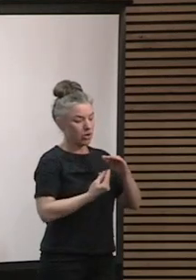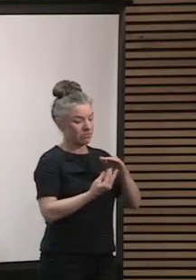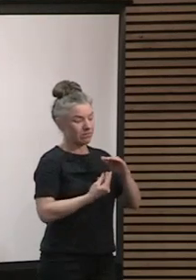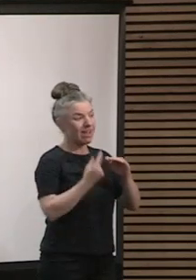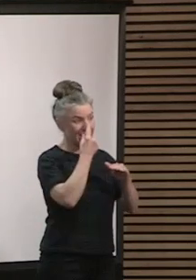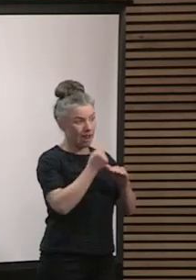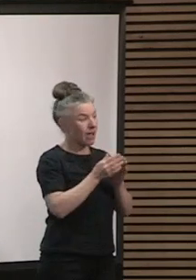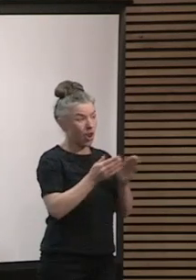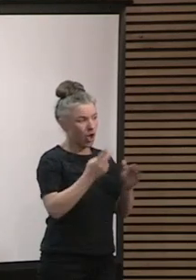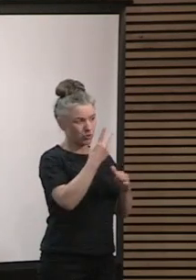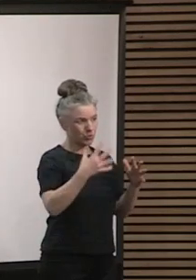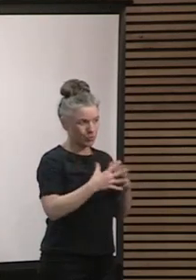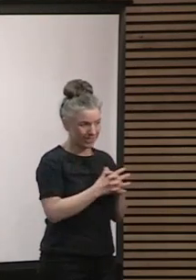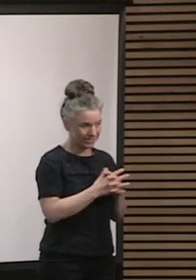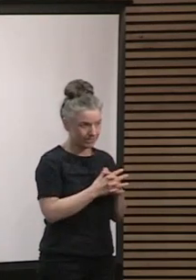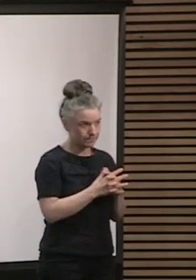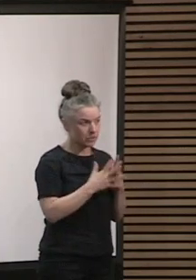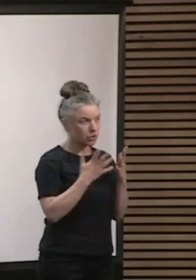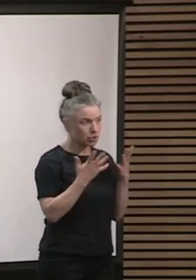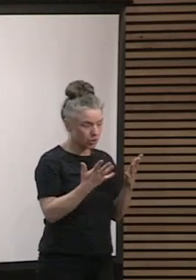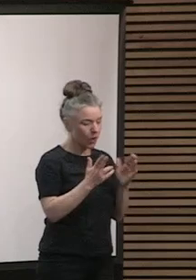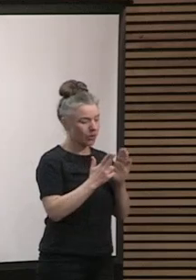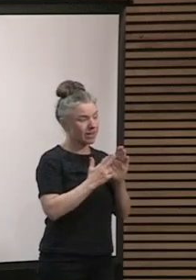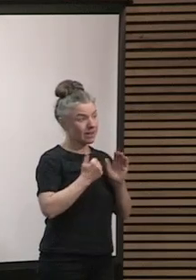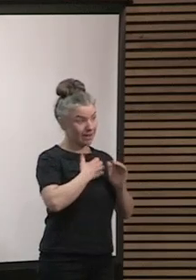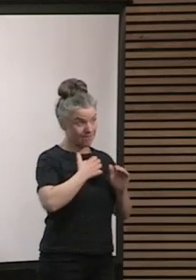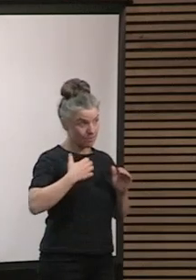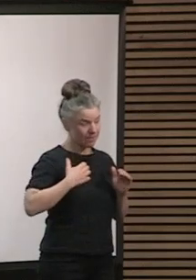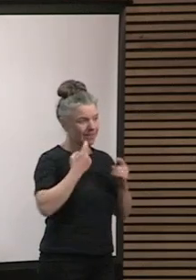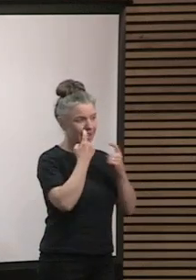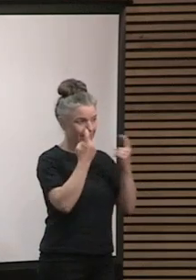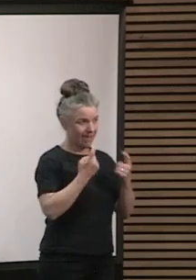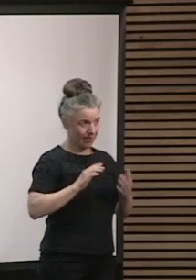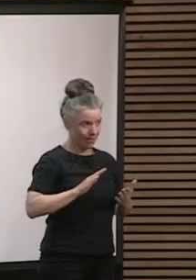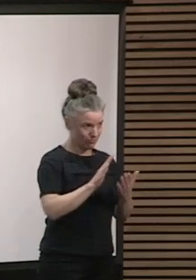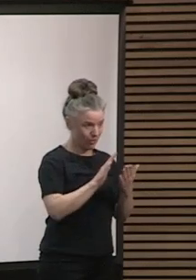so, in keeping with our precautionary approach